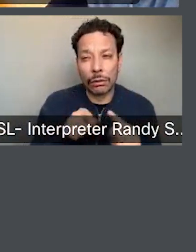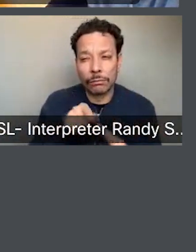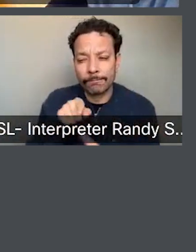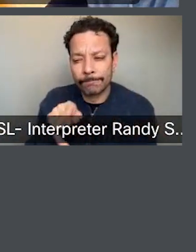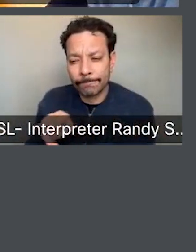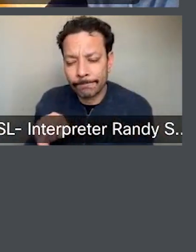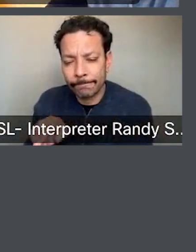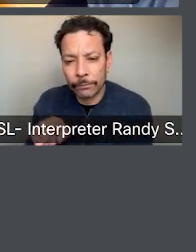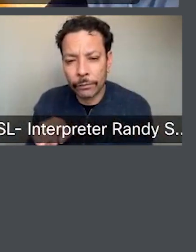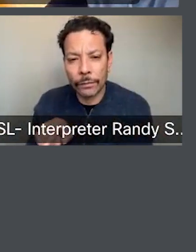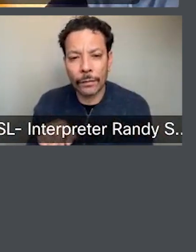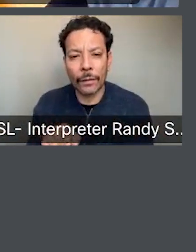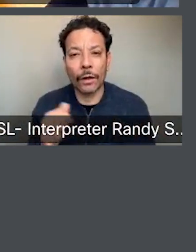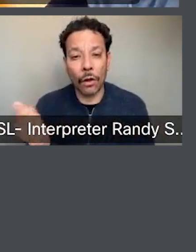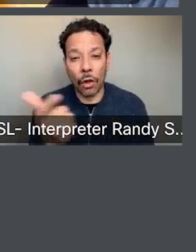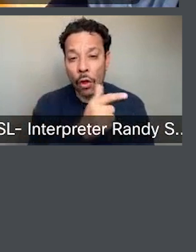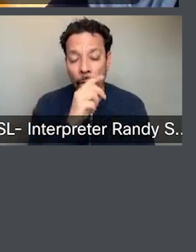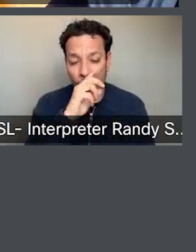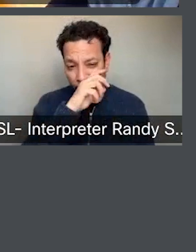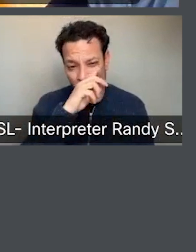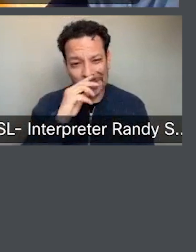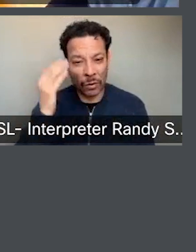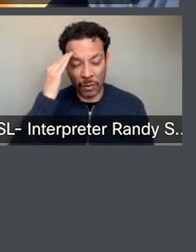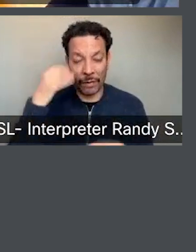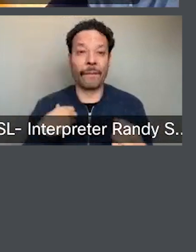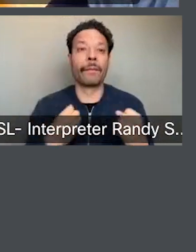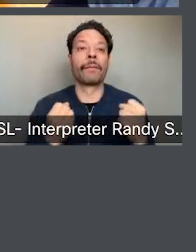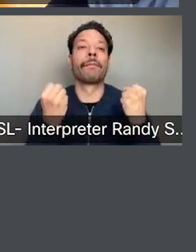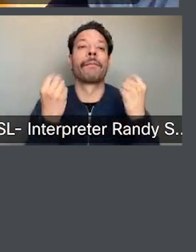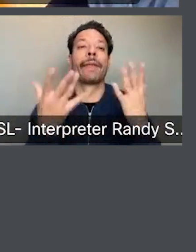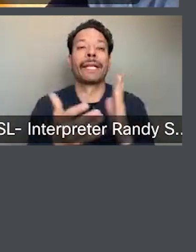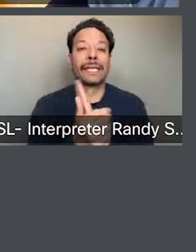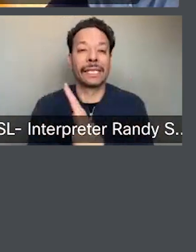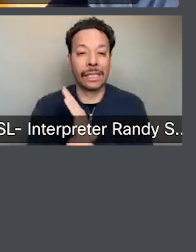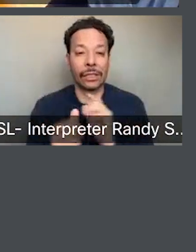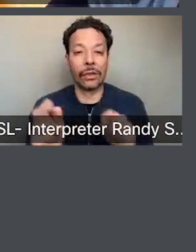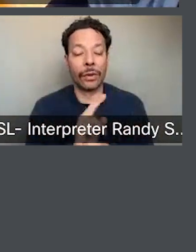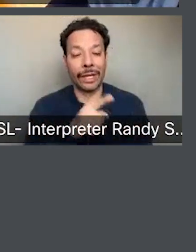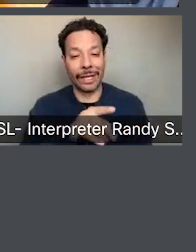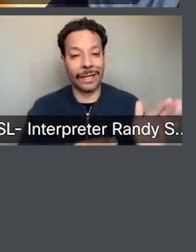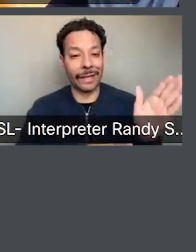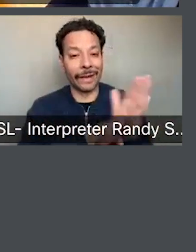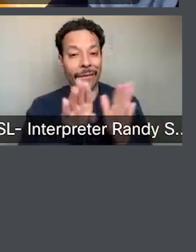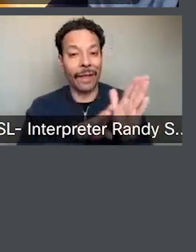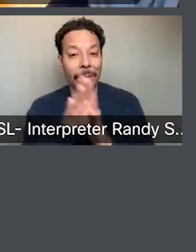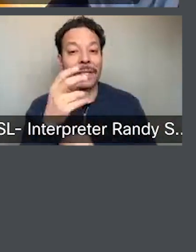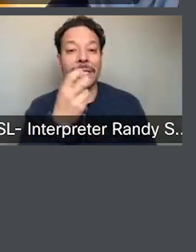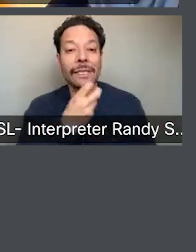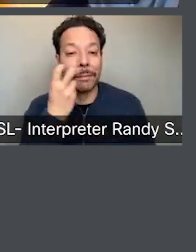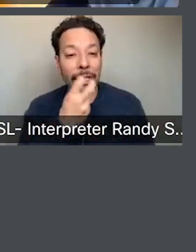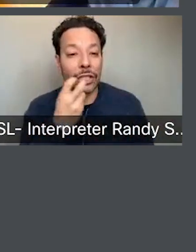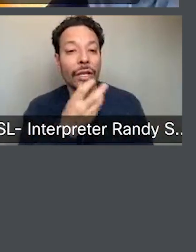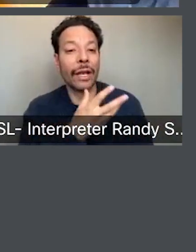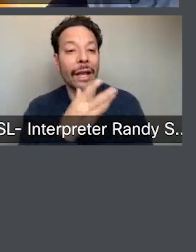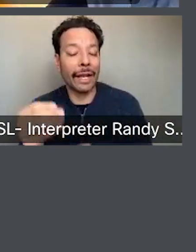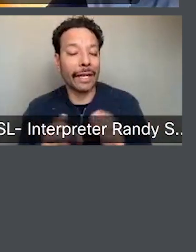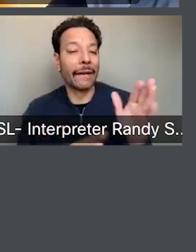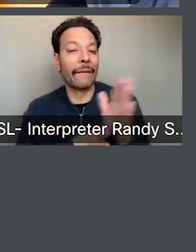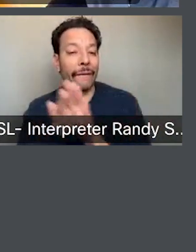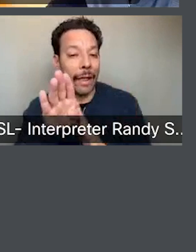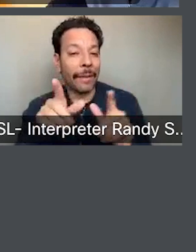As all of you know, there are a lot of skills associated with the development of speech and the development of